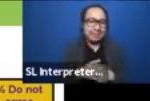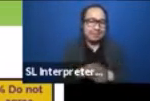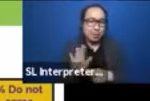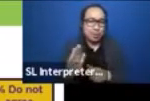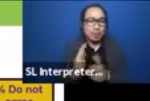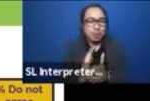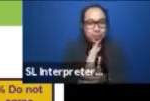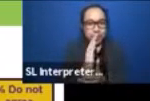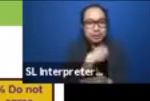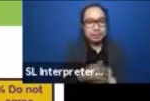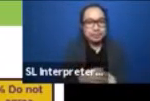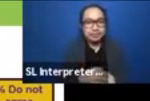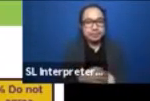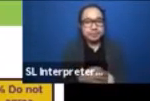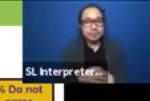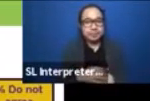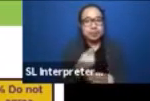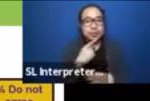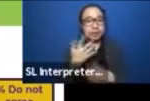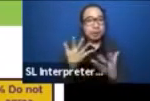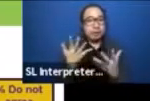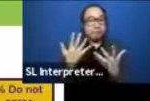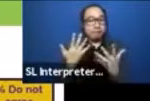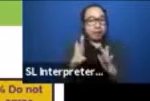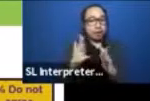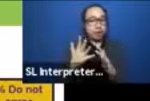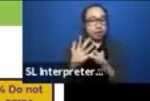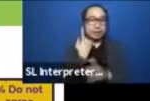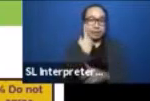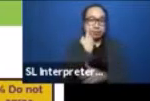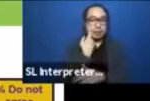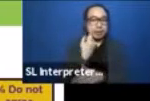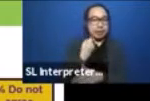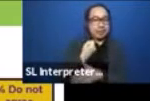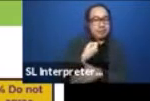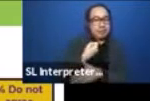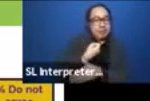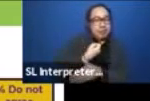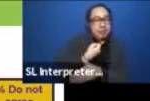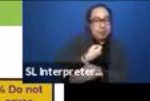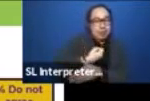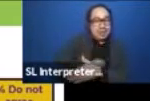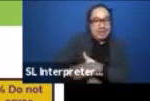has recently given birth, around again 39% says.